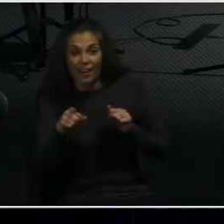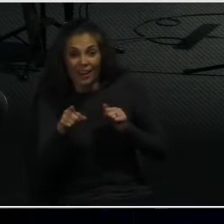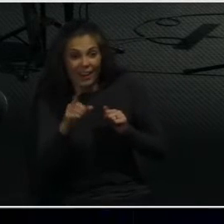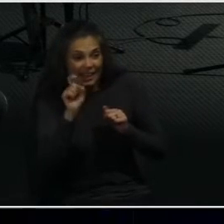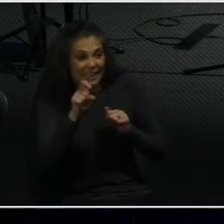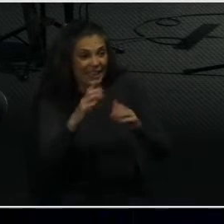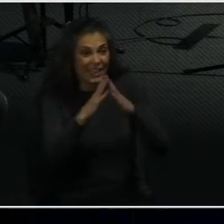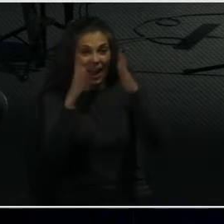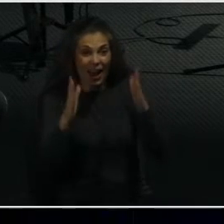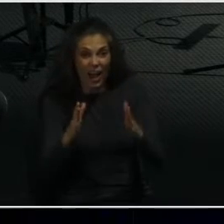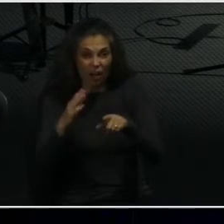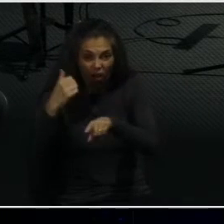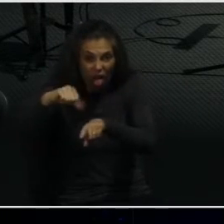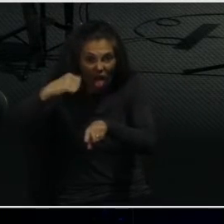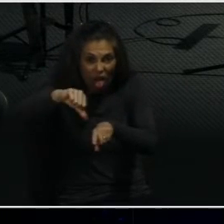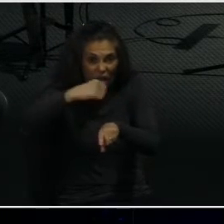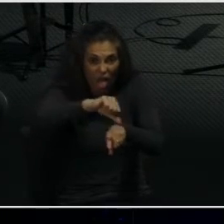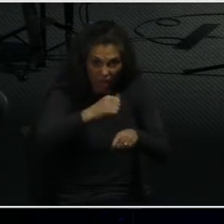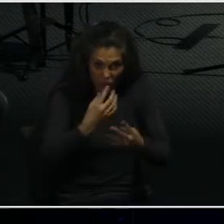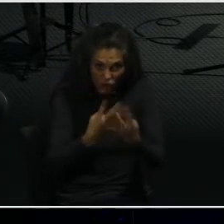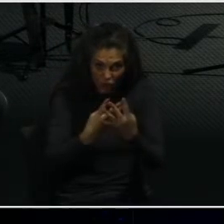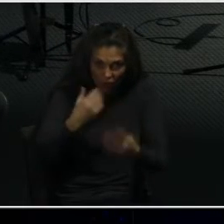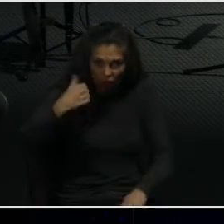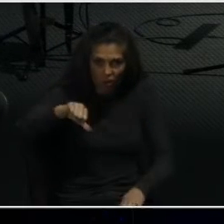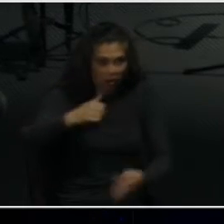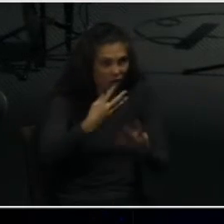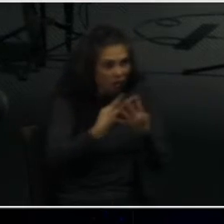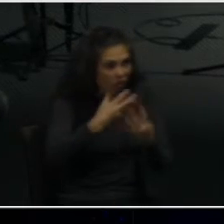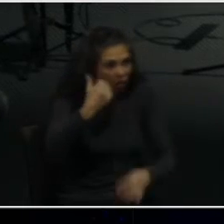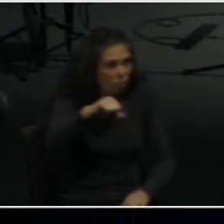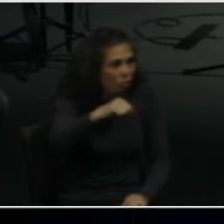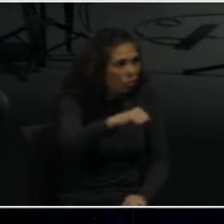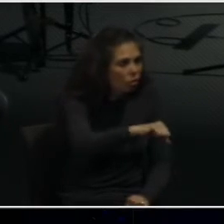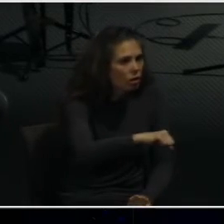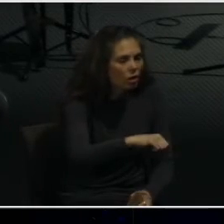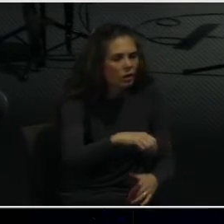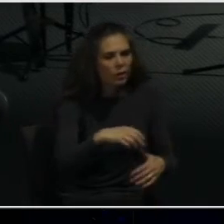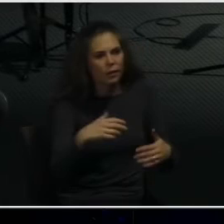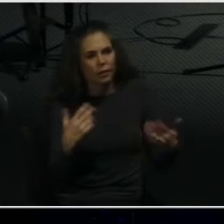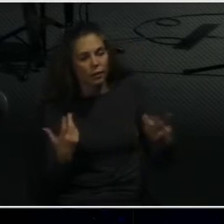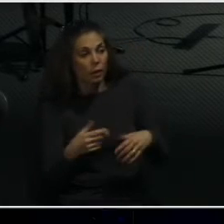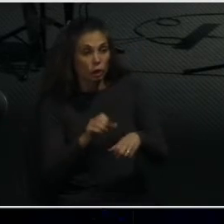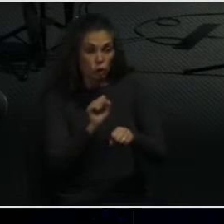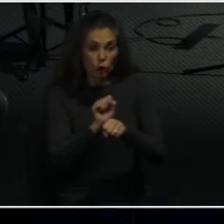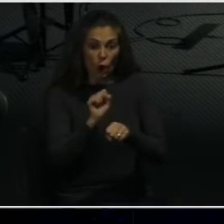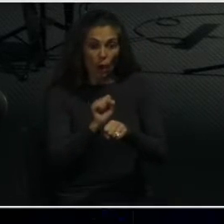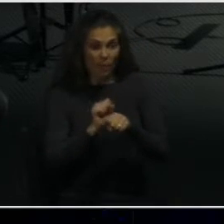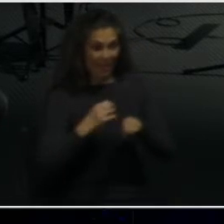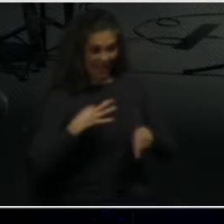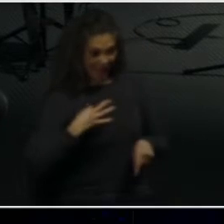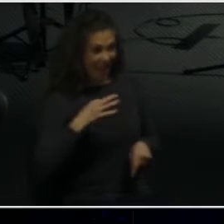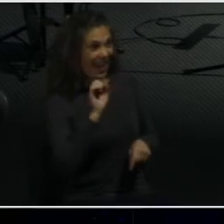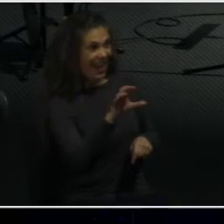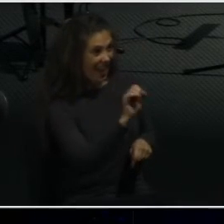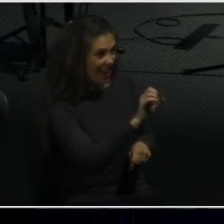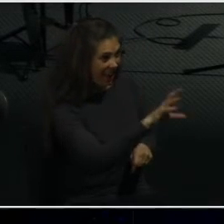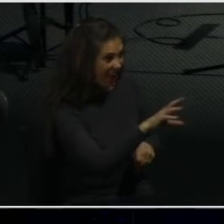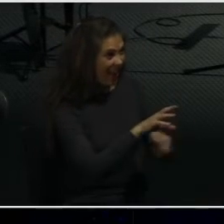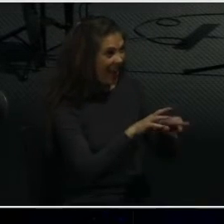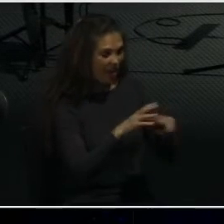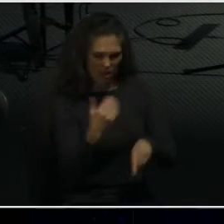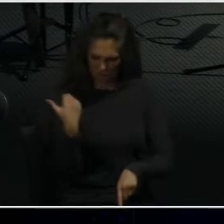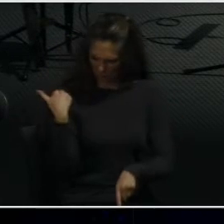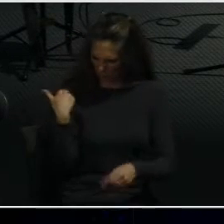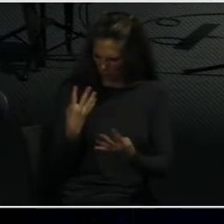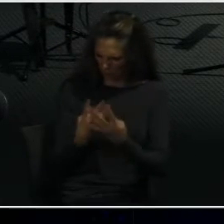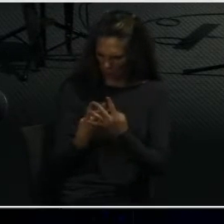reference for a job because I've applied for jobs and no employer will give me a job because of my criminal record. I